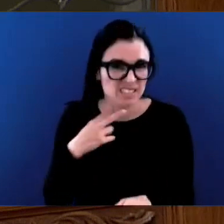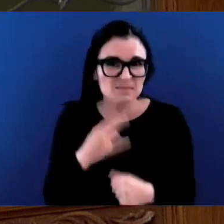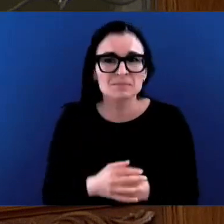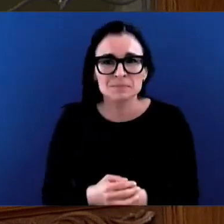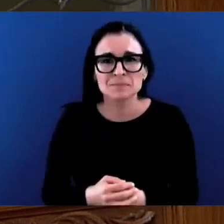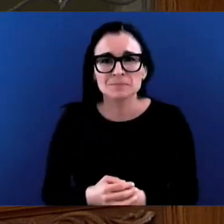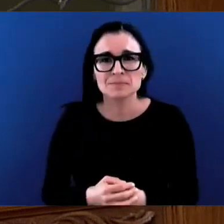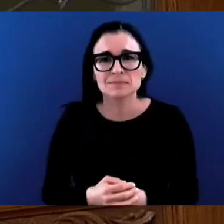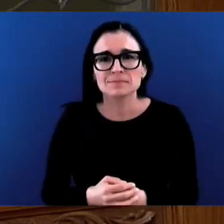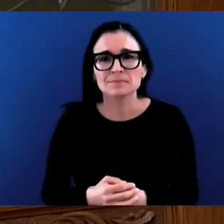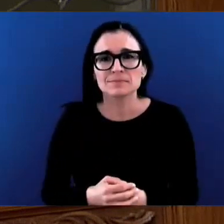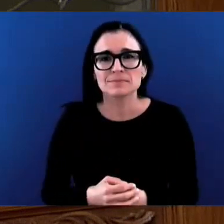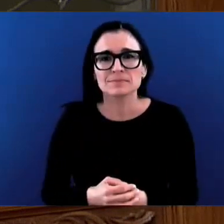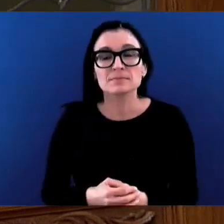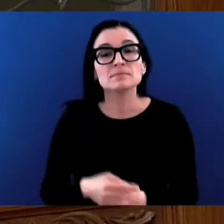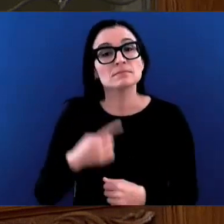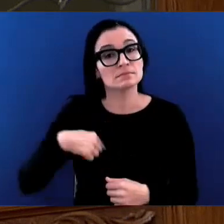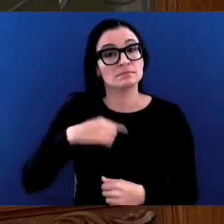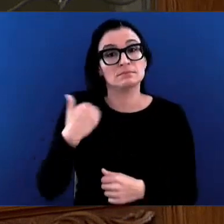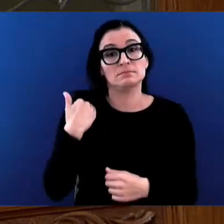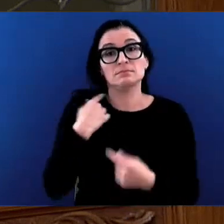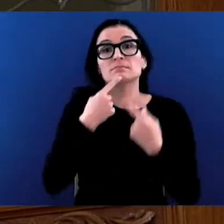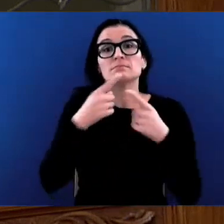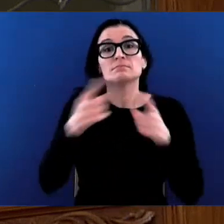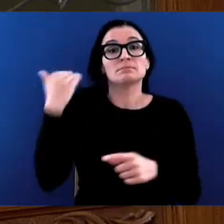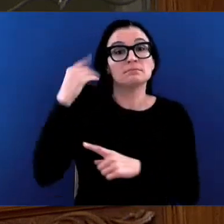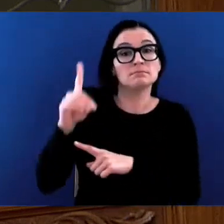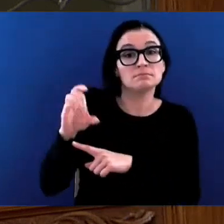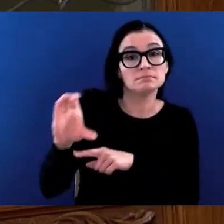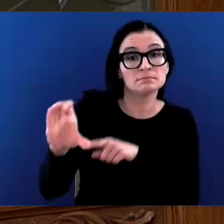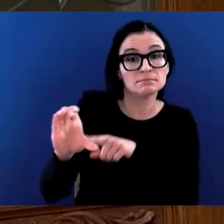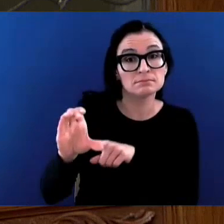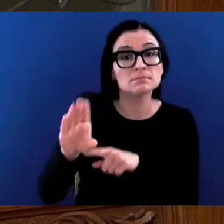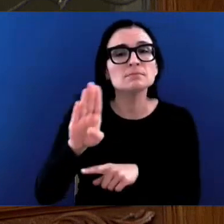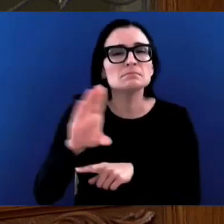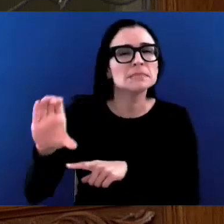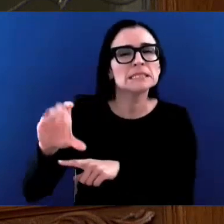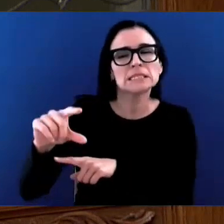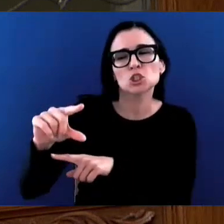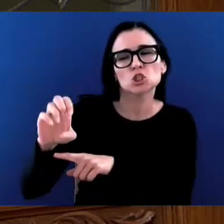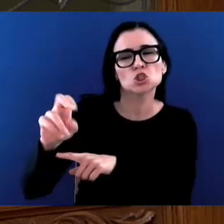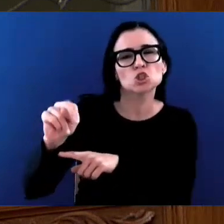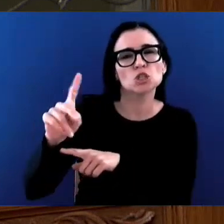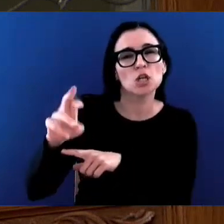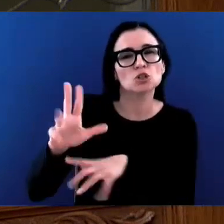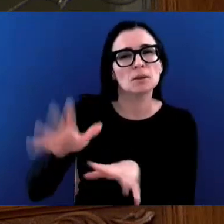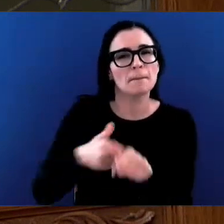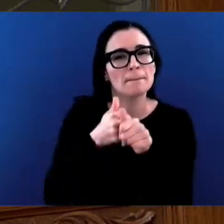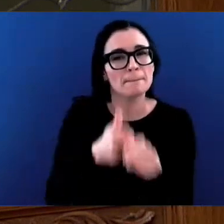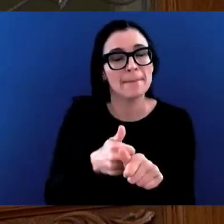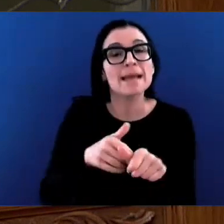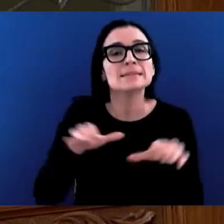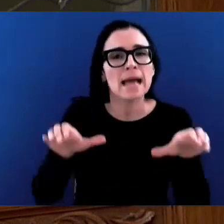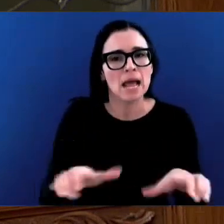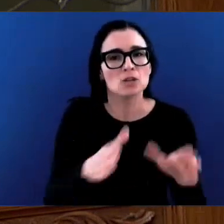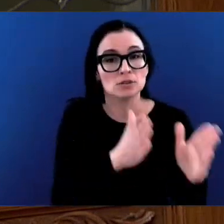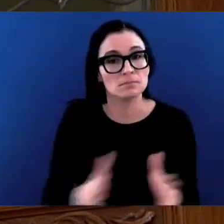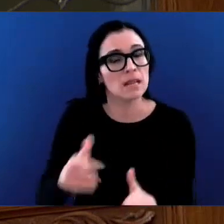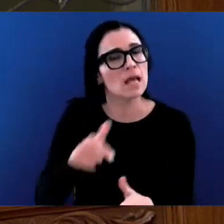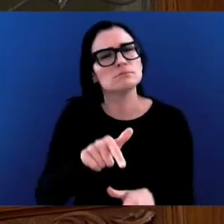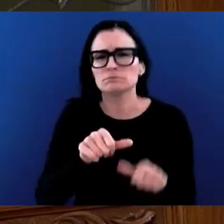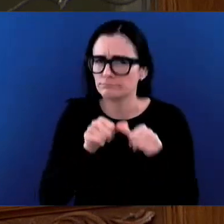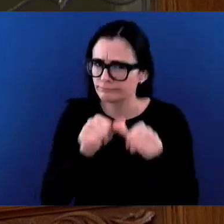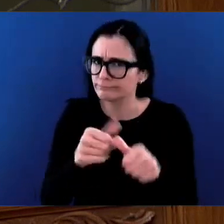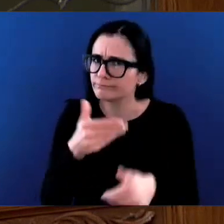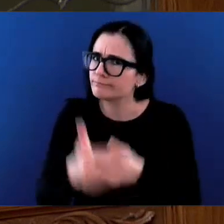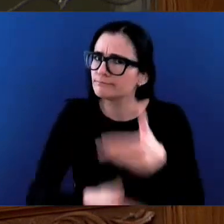its actions were informed through the power of collaboration, and I extend my continuing gratitude to the voices and stories that echo